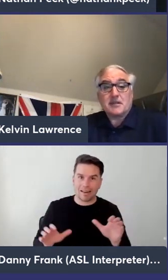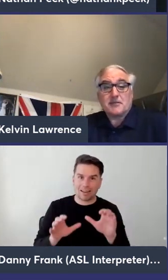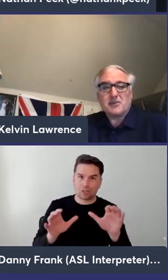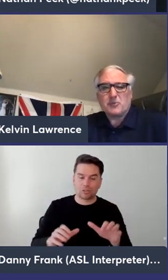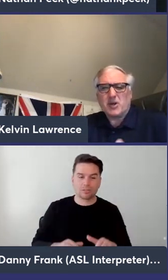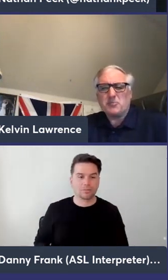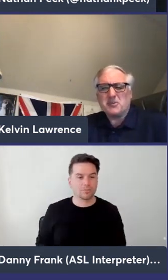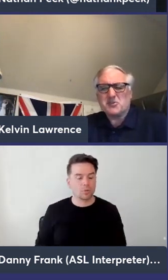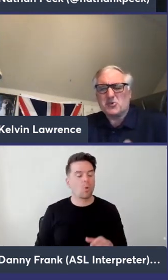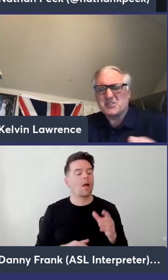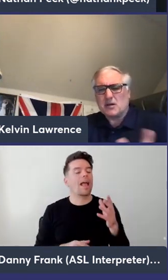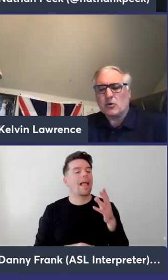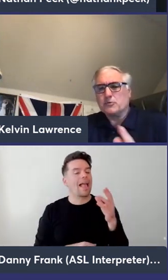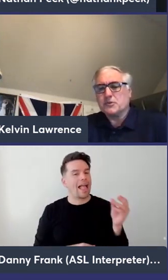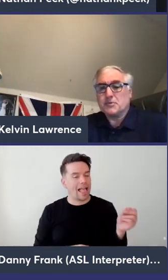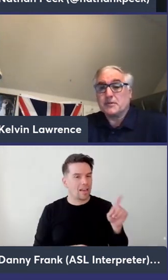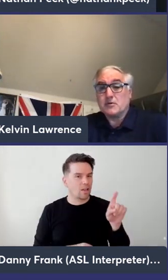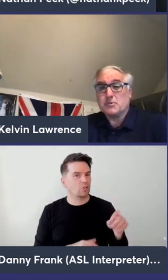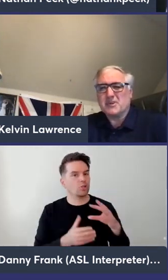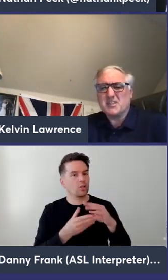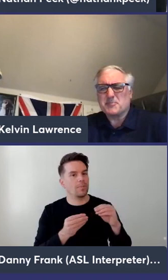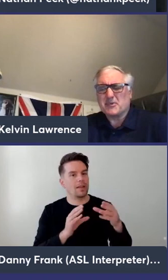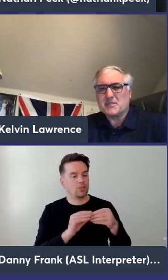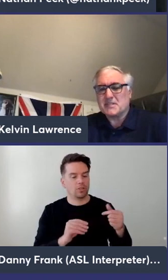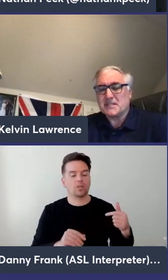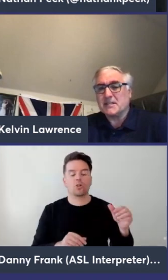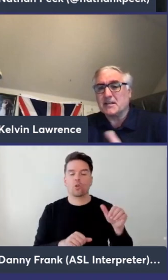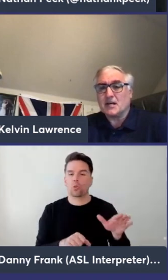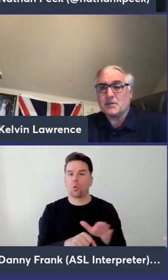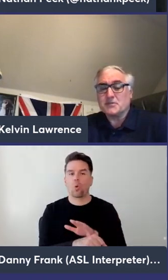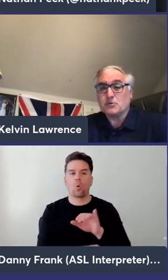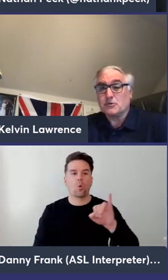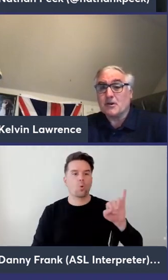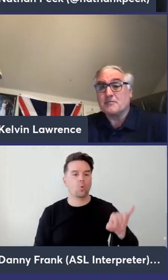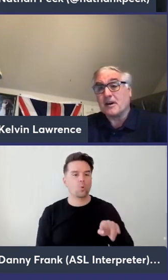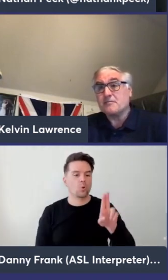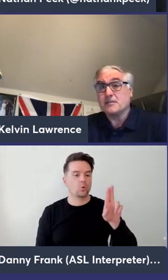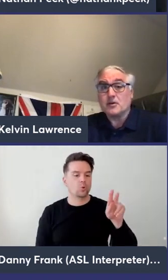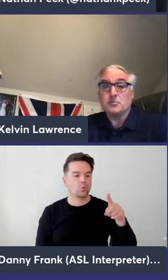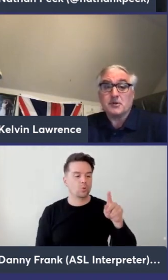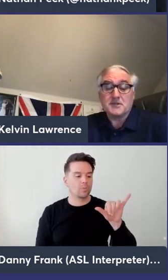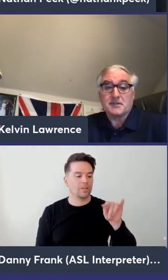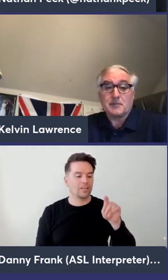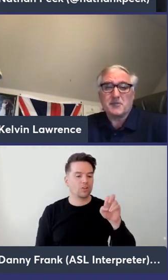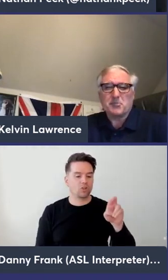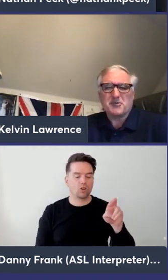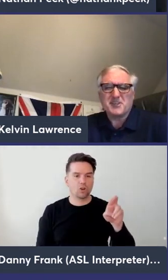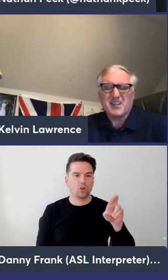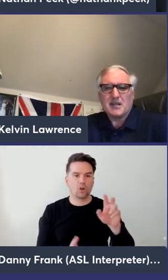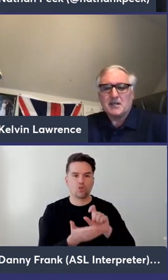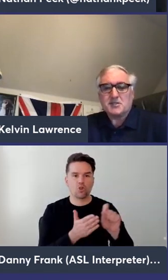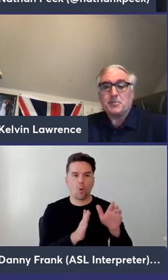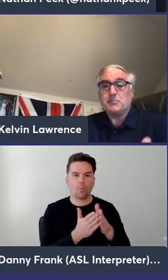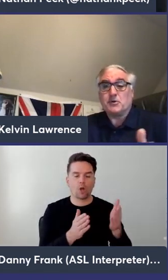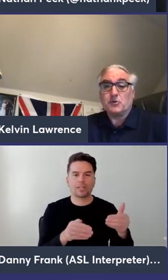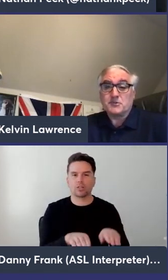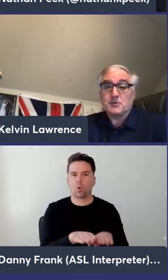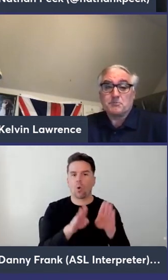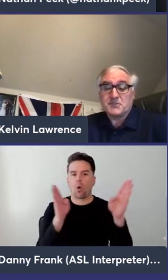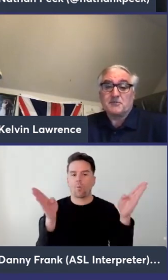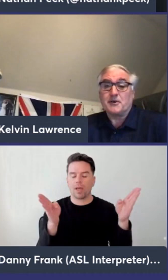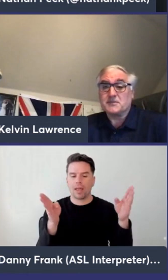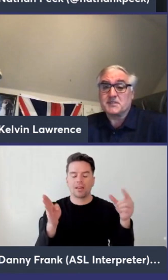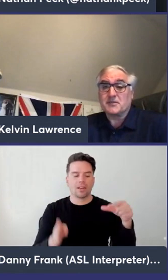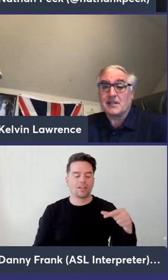mention, Nathan, that we open source the whole Jupyter Notebook experience. It's in GitHub. It's called Graph-Notebook is the name of the project. So people can